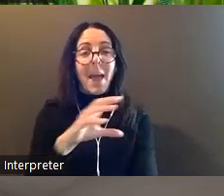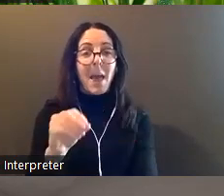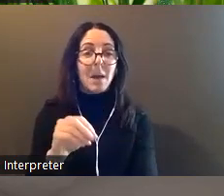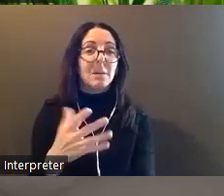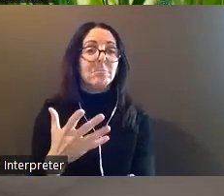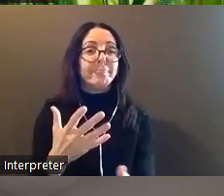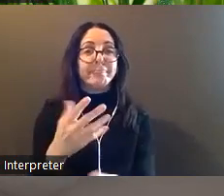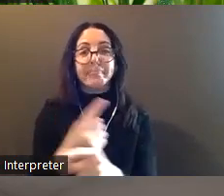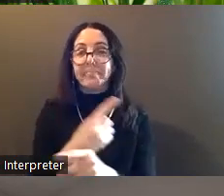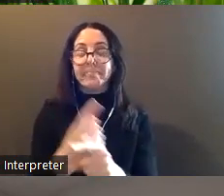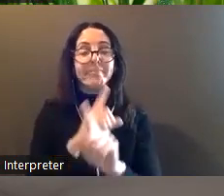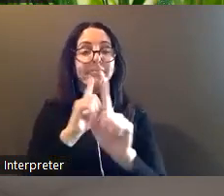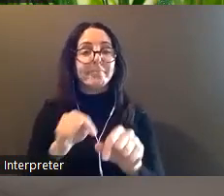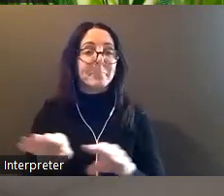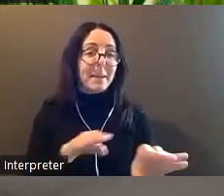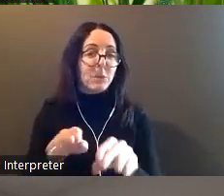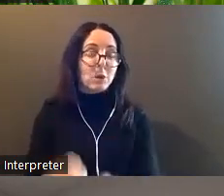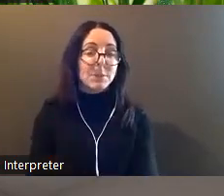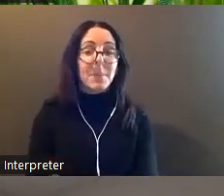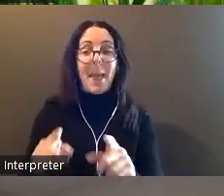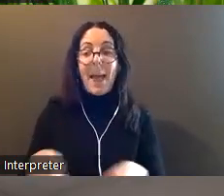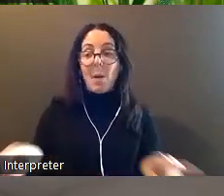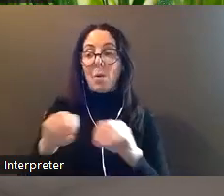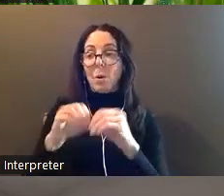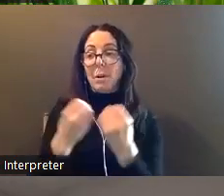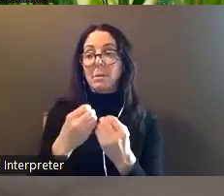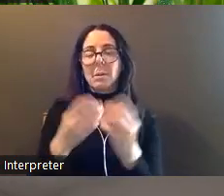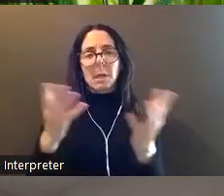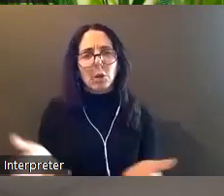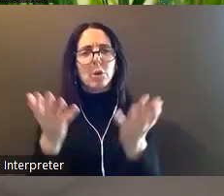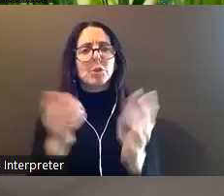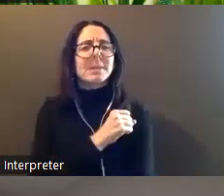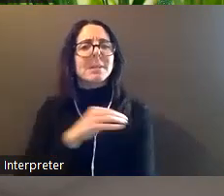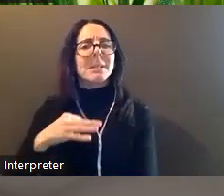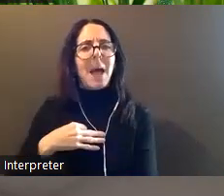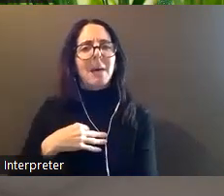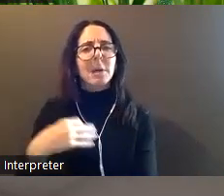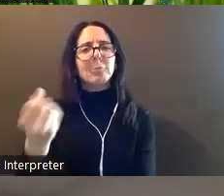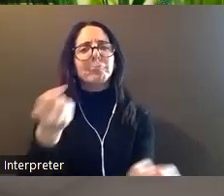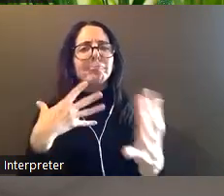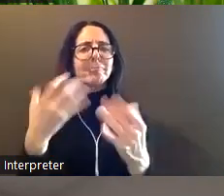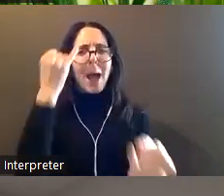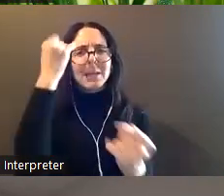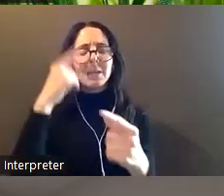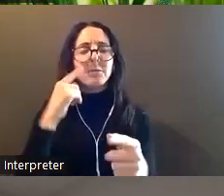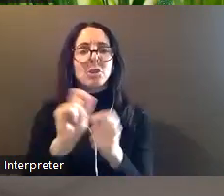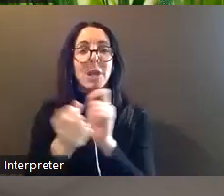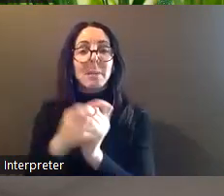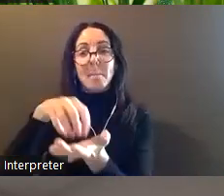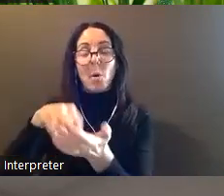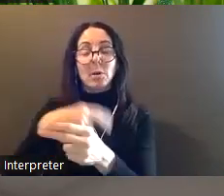behaviors. Our organization encourages staff to submit ideas for change through a portal called